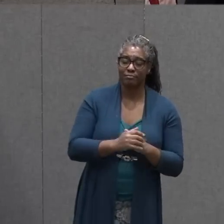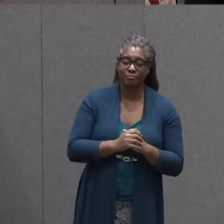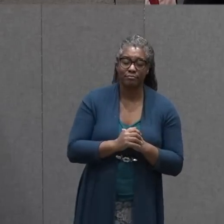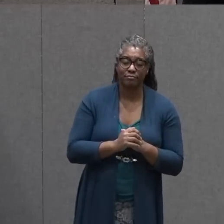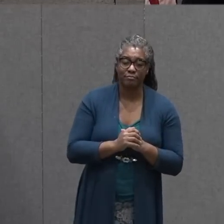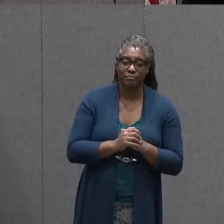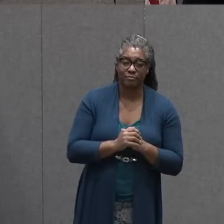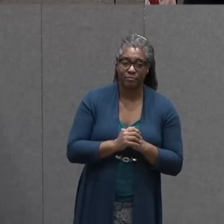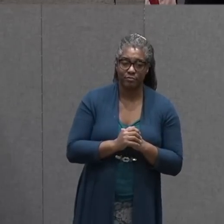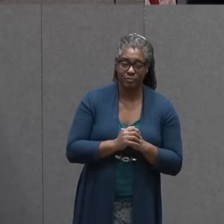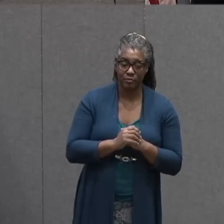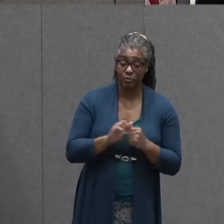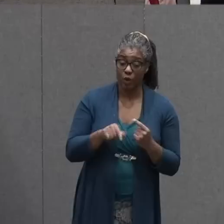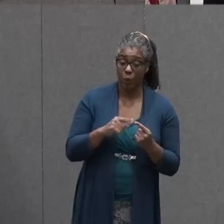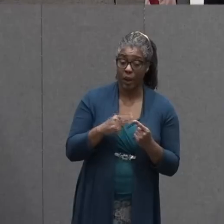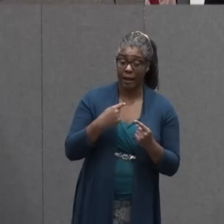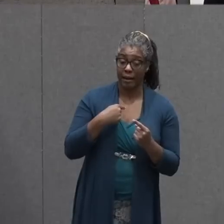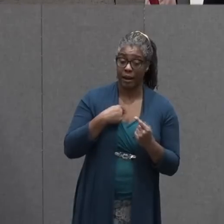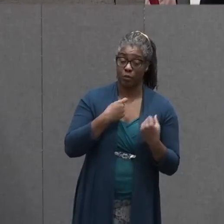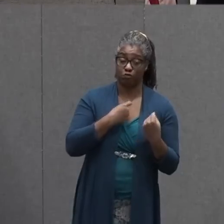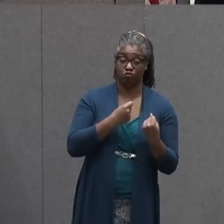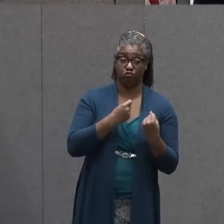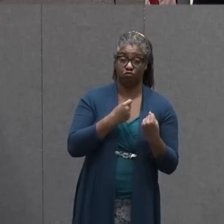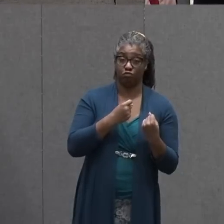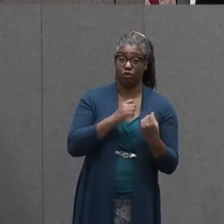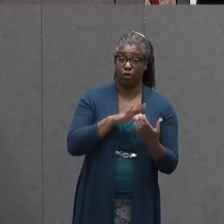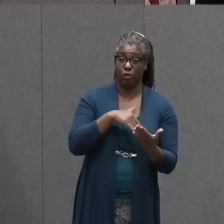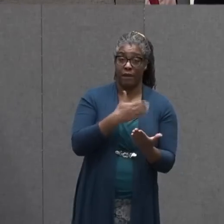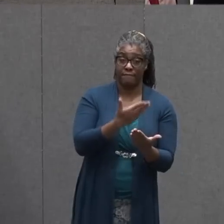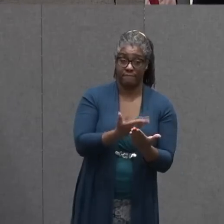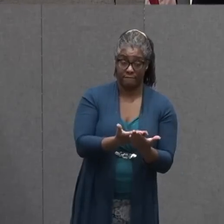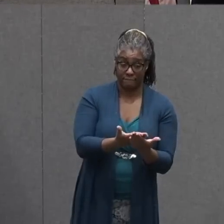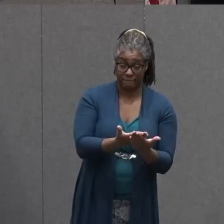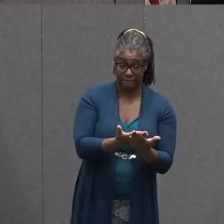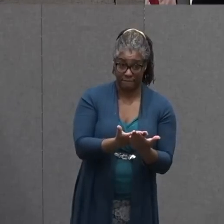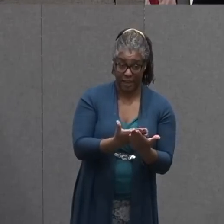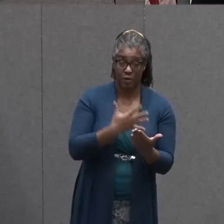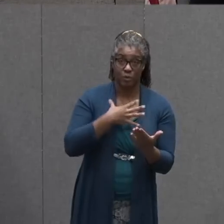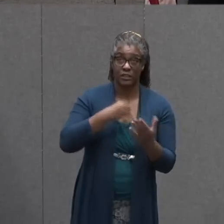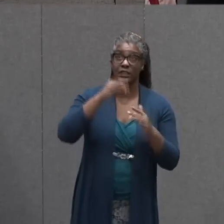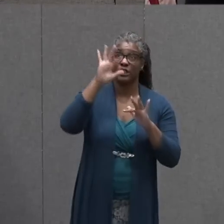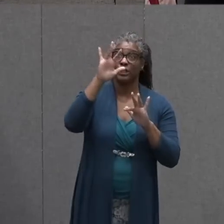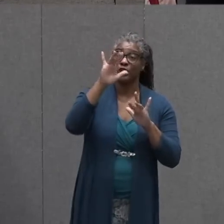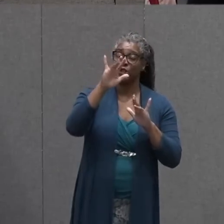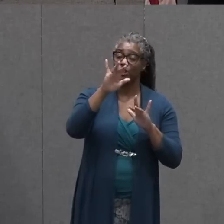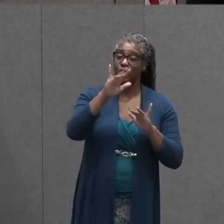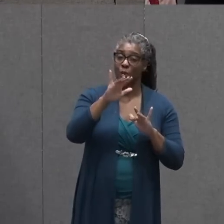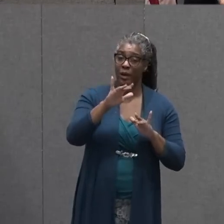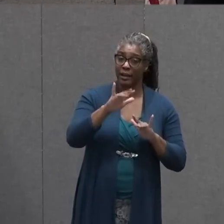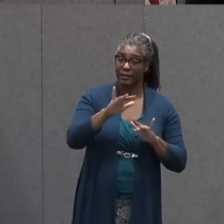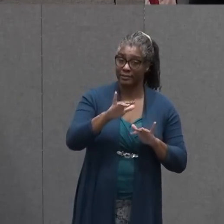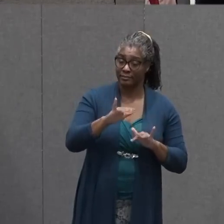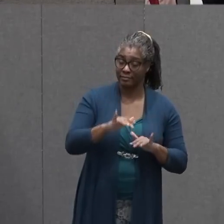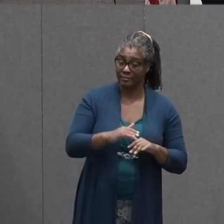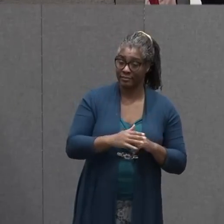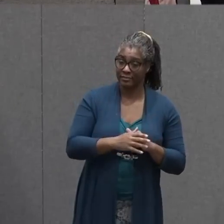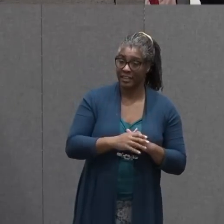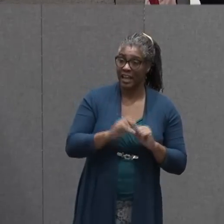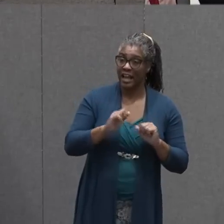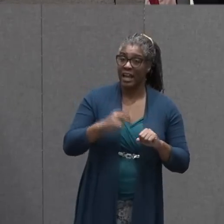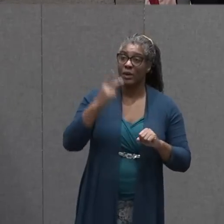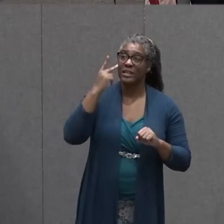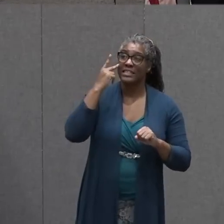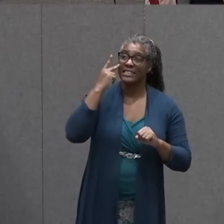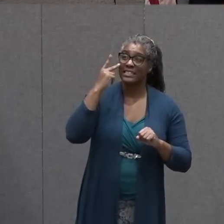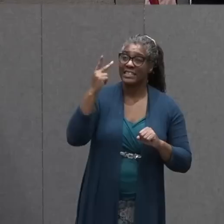here to tape, today it was snowing outside. And all of a sudden, I could see just the